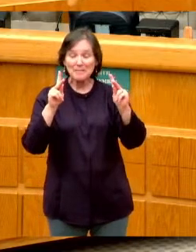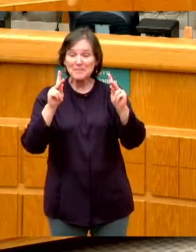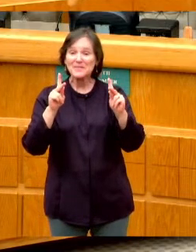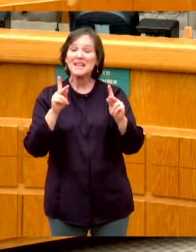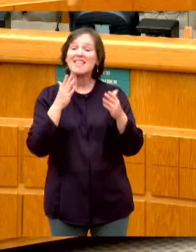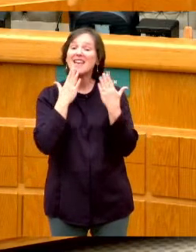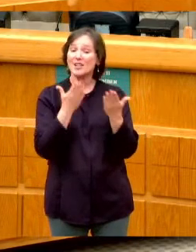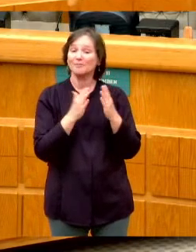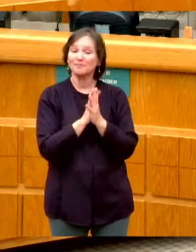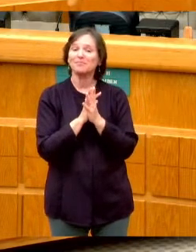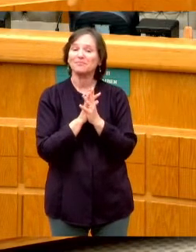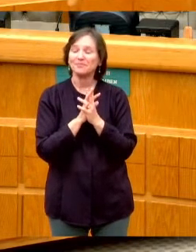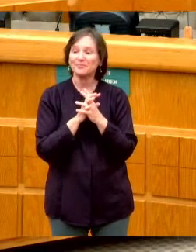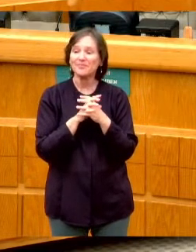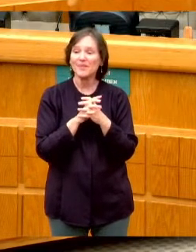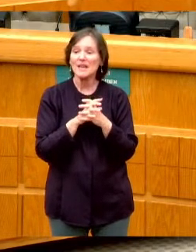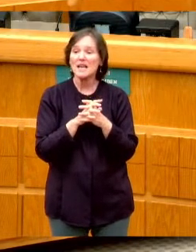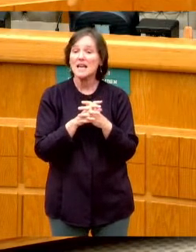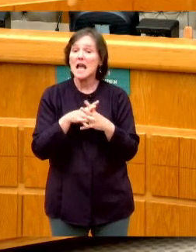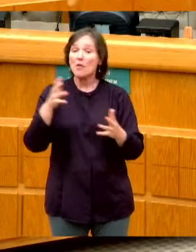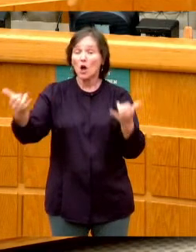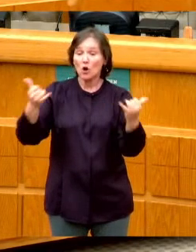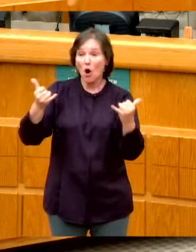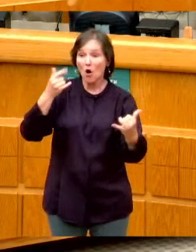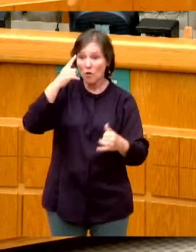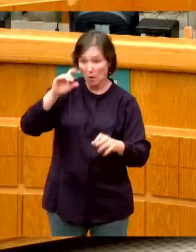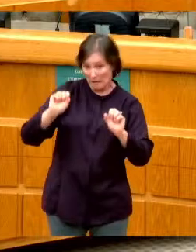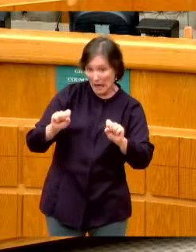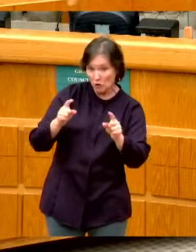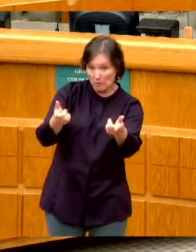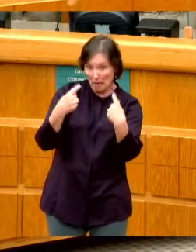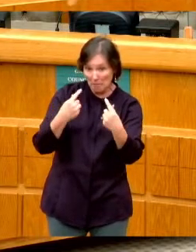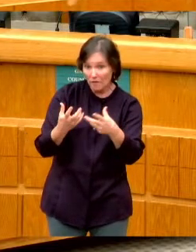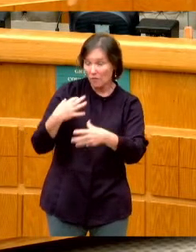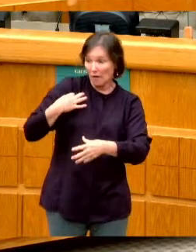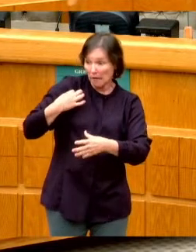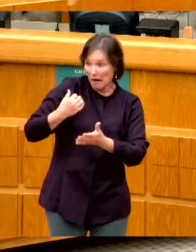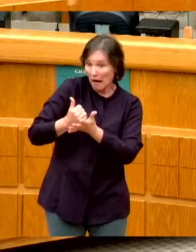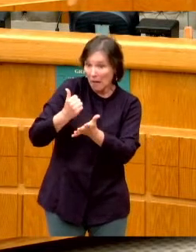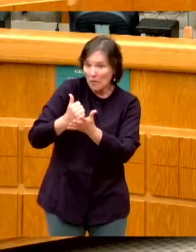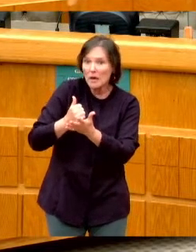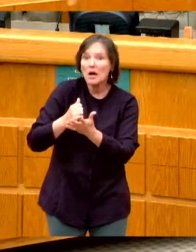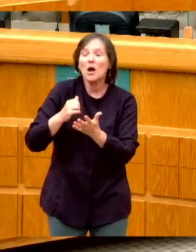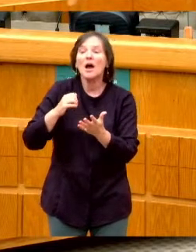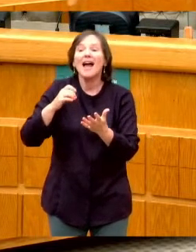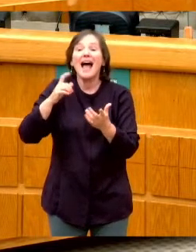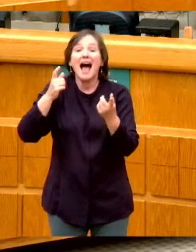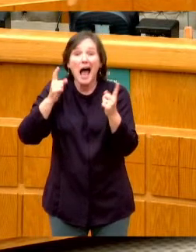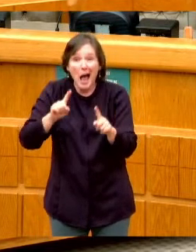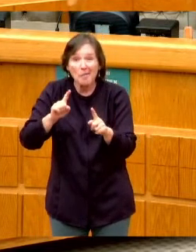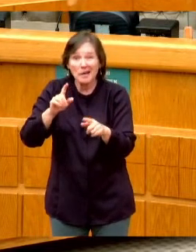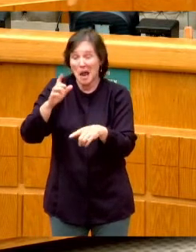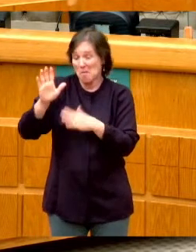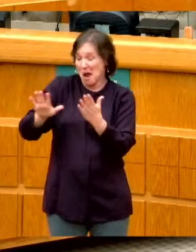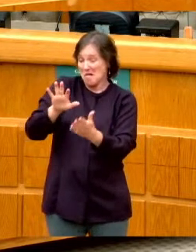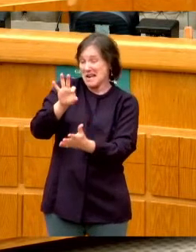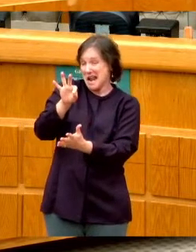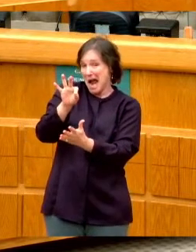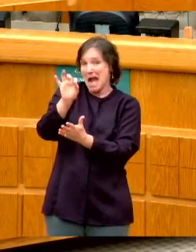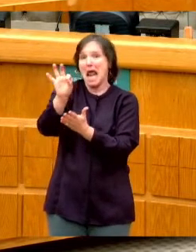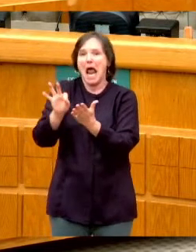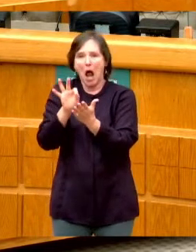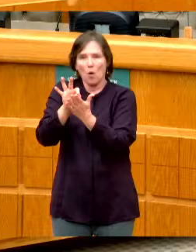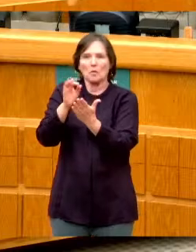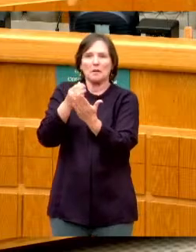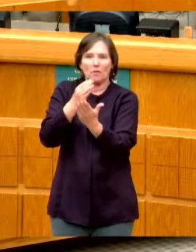and by the way, those calls of can you come help are like literally 9 hours before we need to be there. So I want to close with a word about these